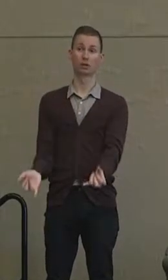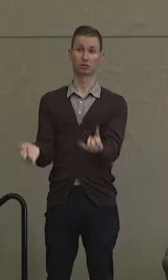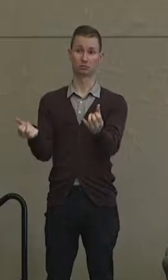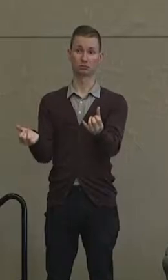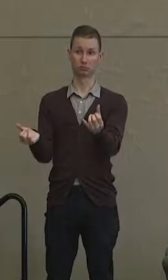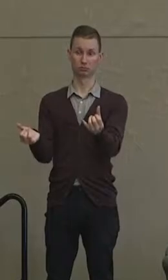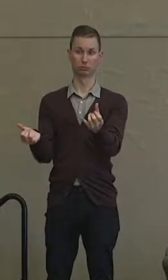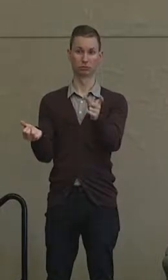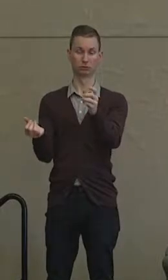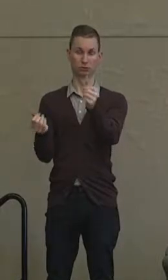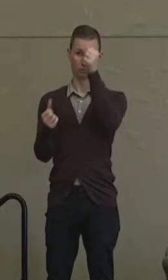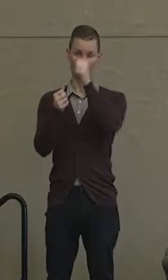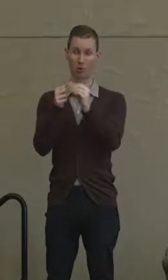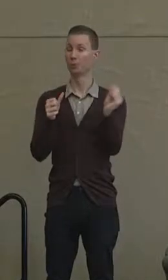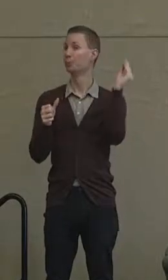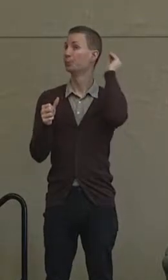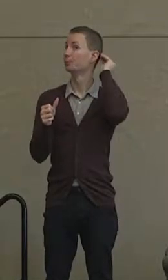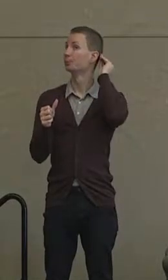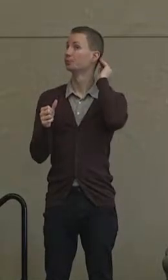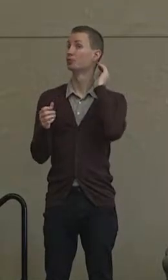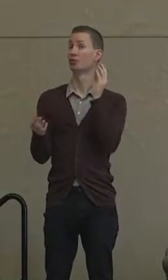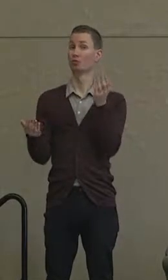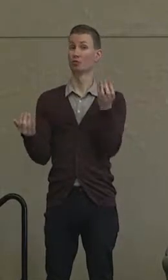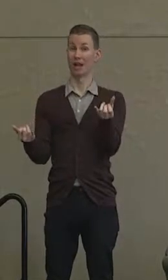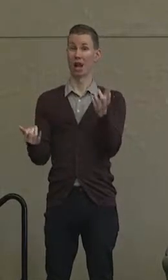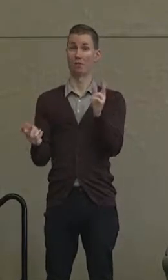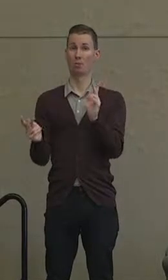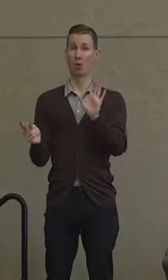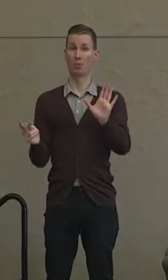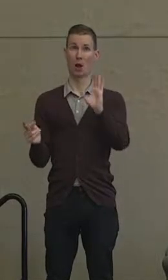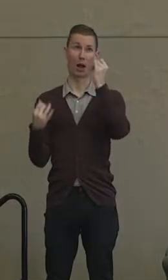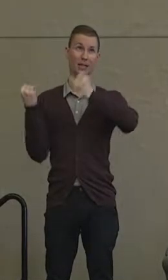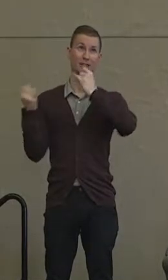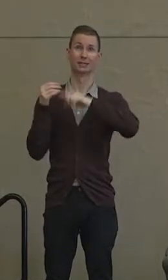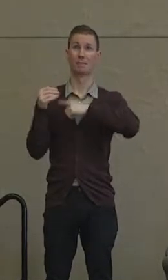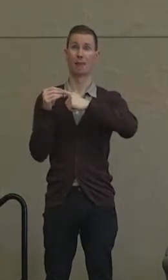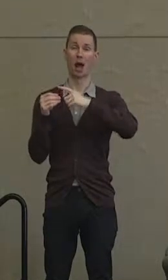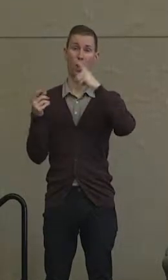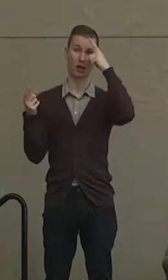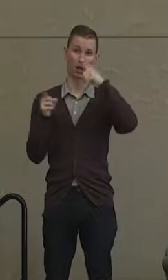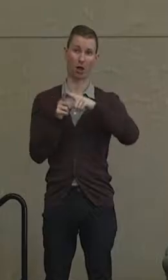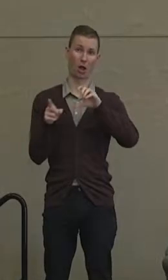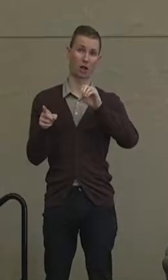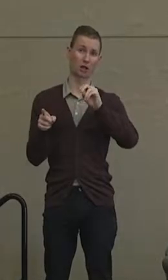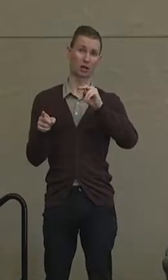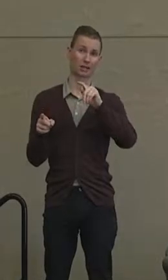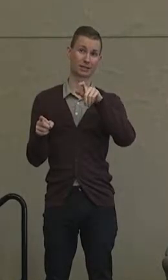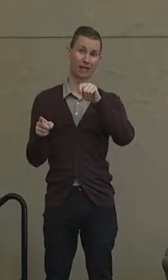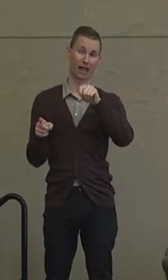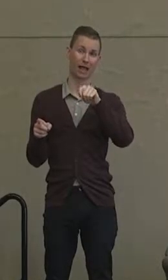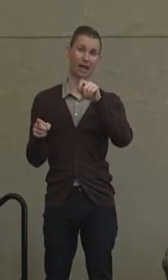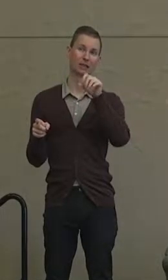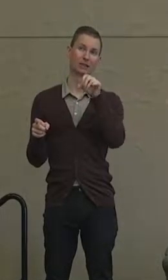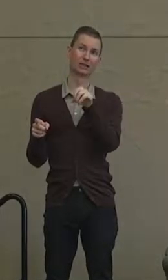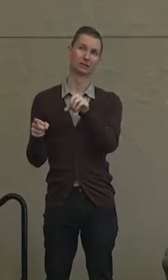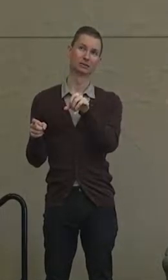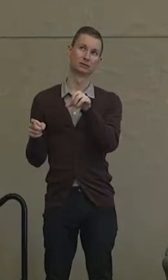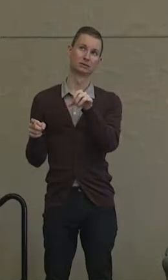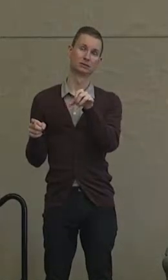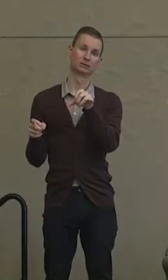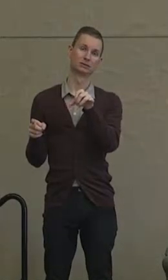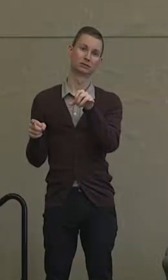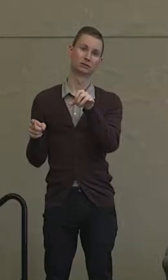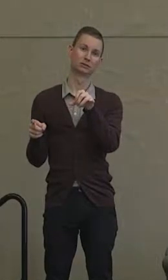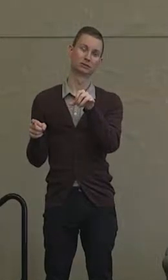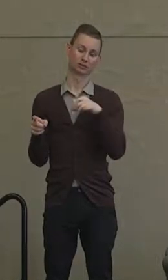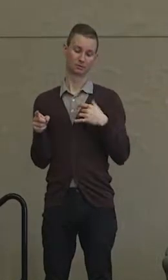important to remember that the current thinking about consent is the